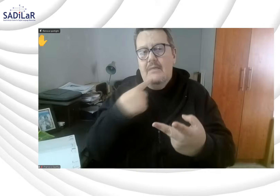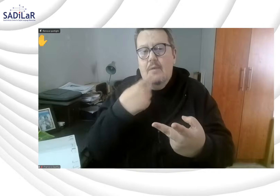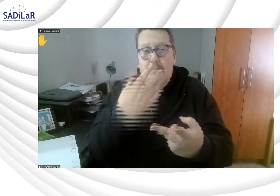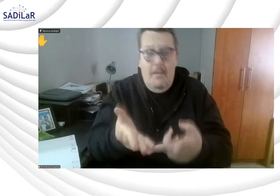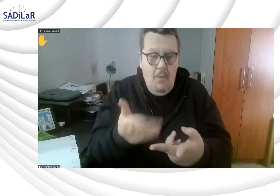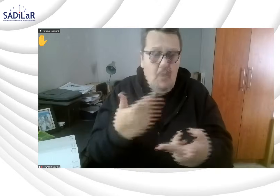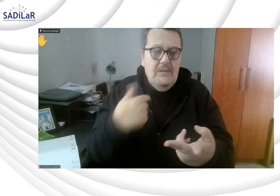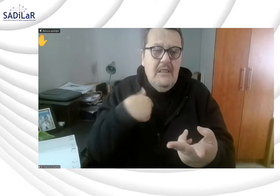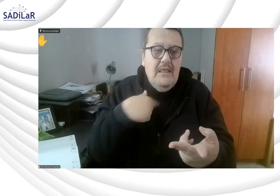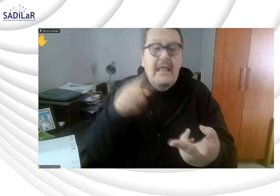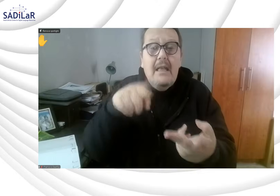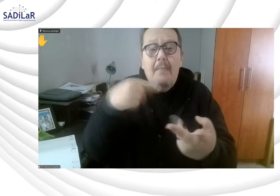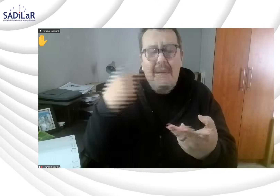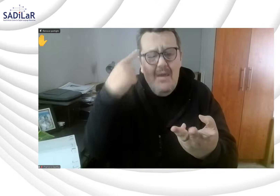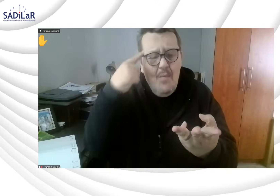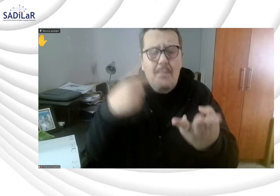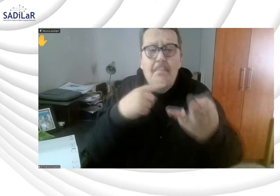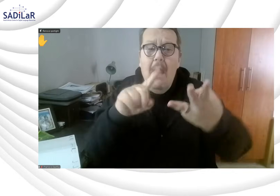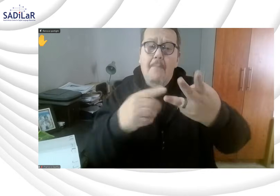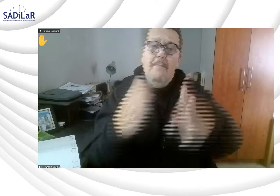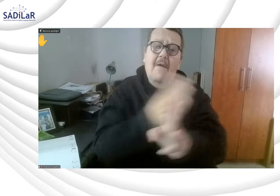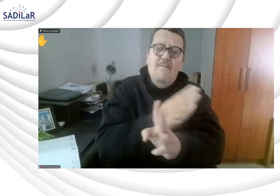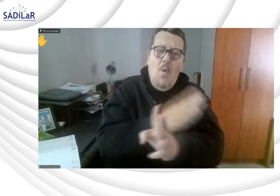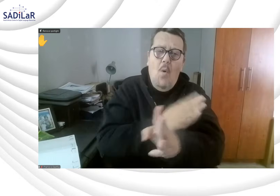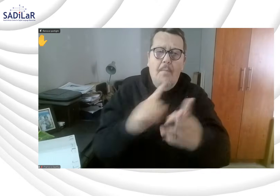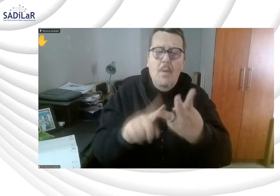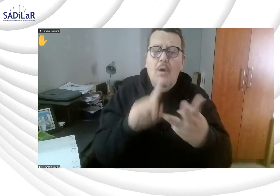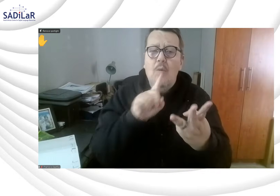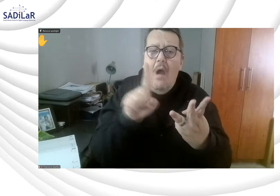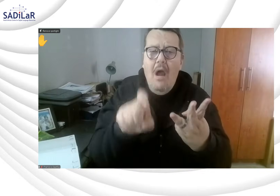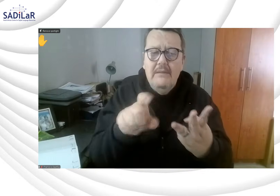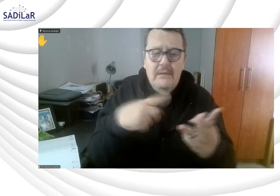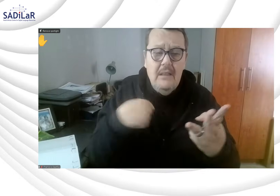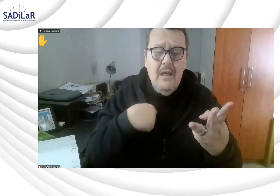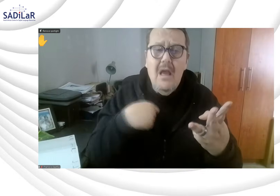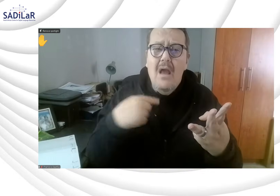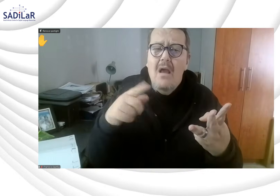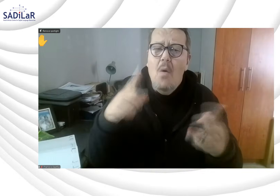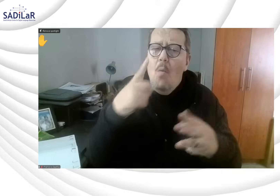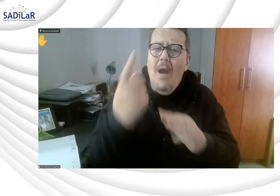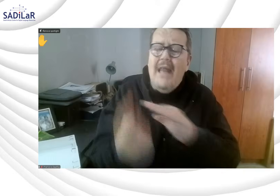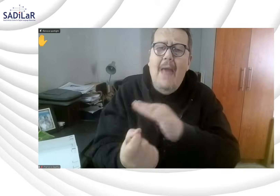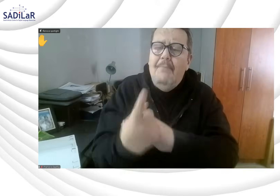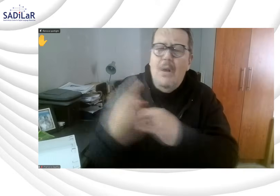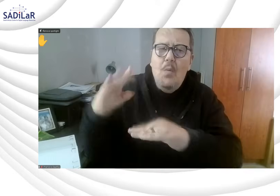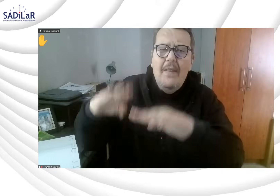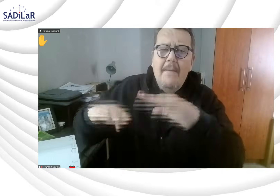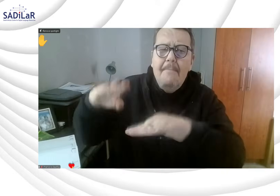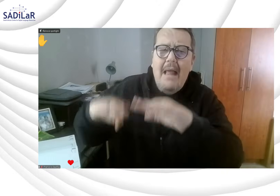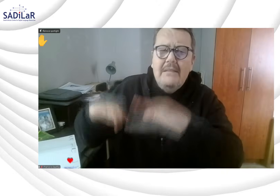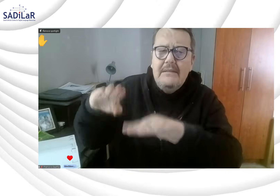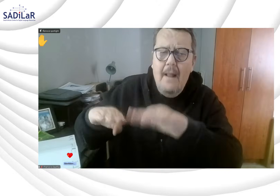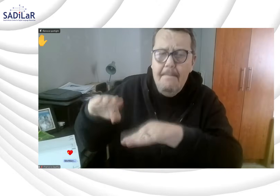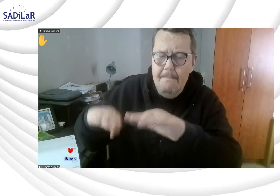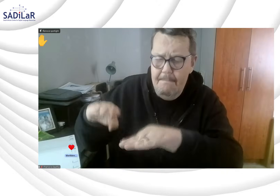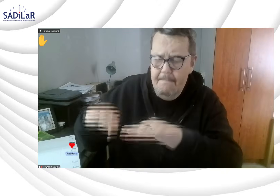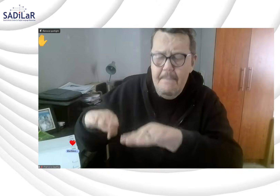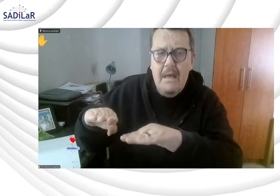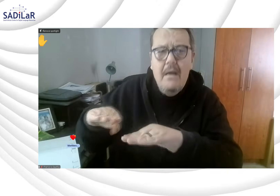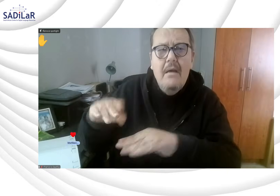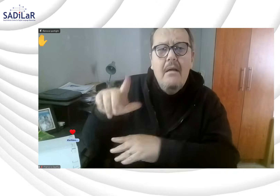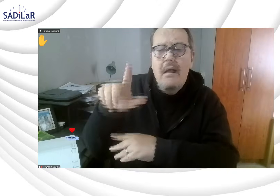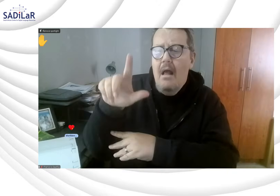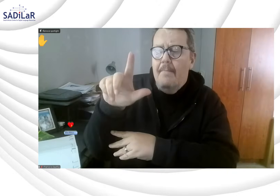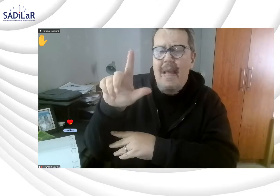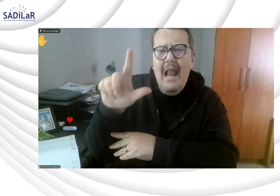view. So we're proposing the third proposal or question, we want